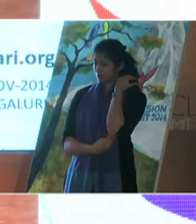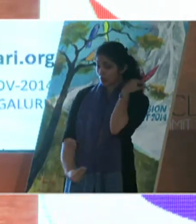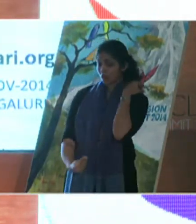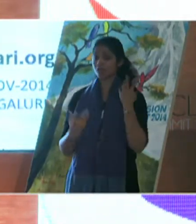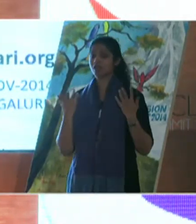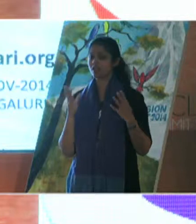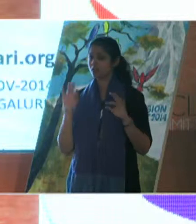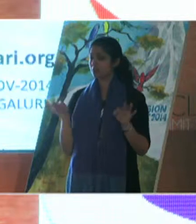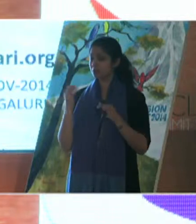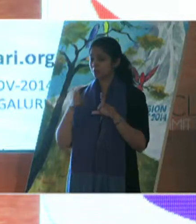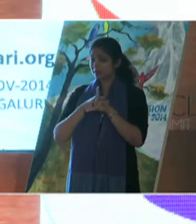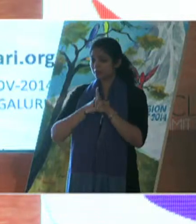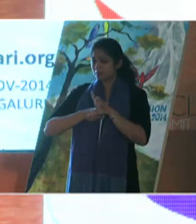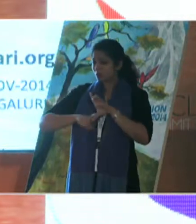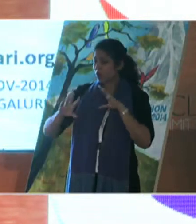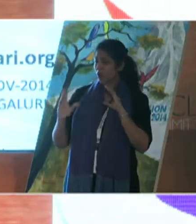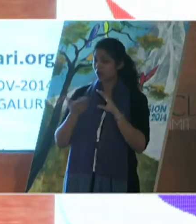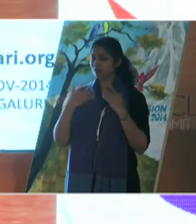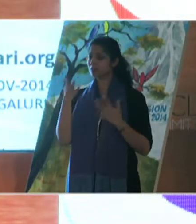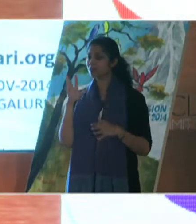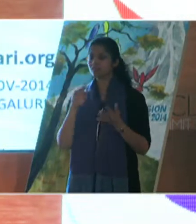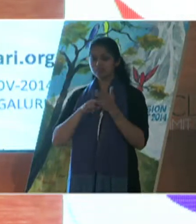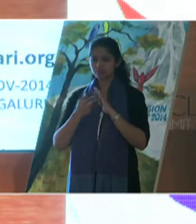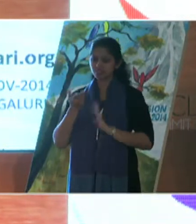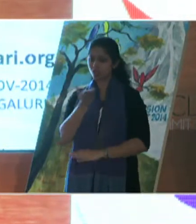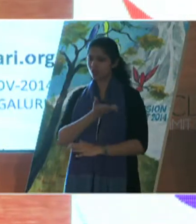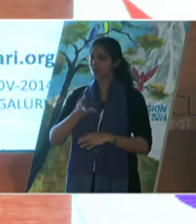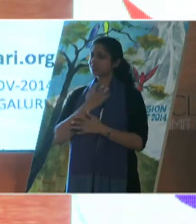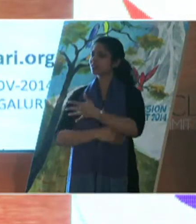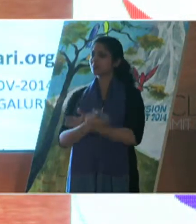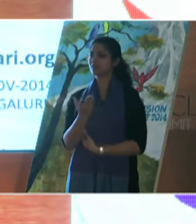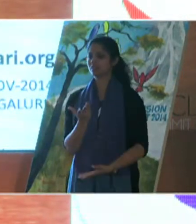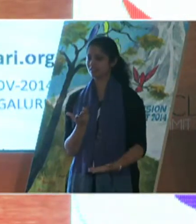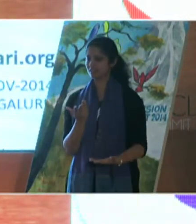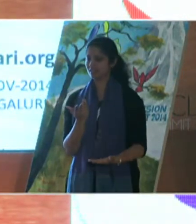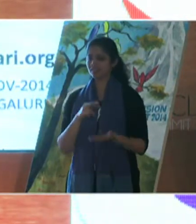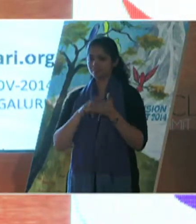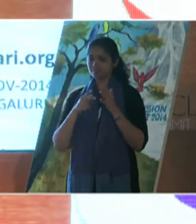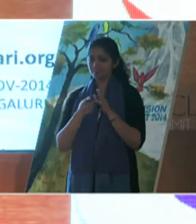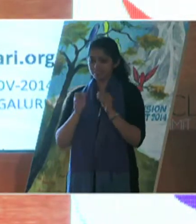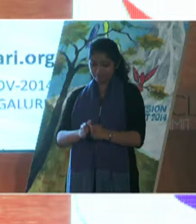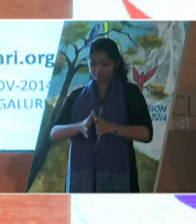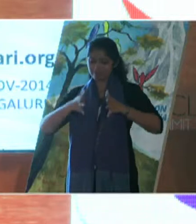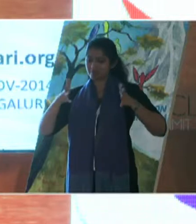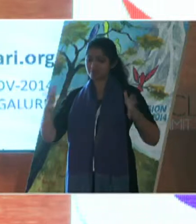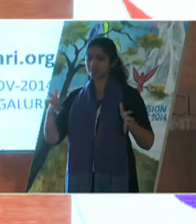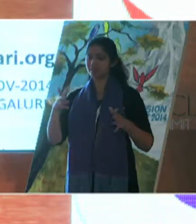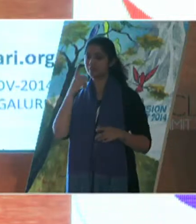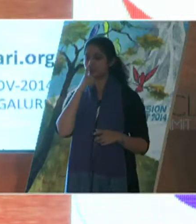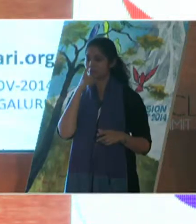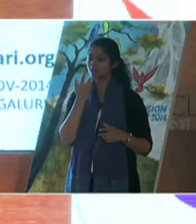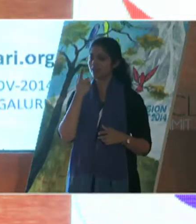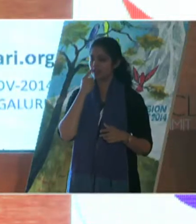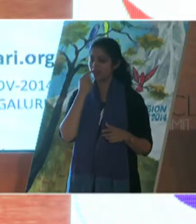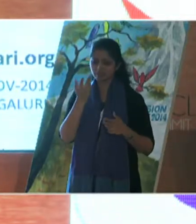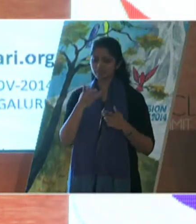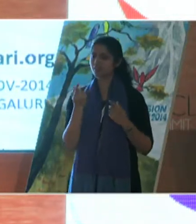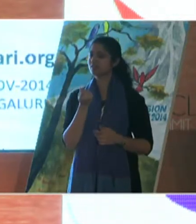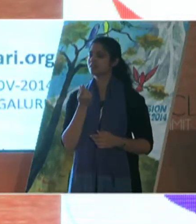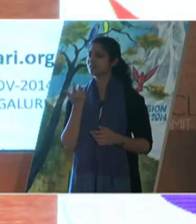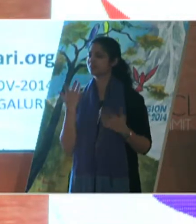that we see, that we notice directly. I do feel that we leave out a large group of people that way, that are also